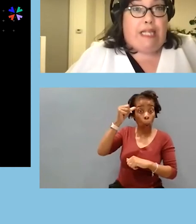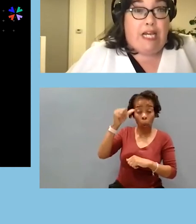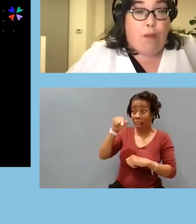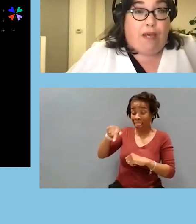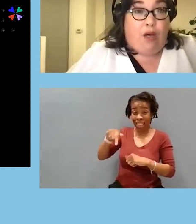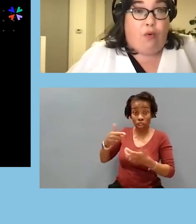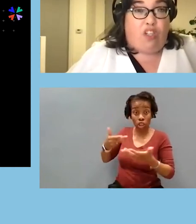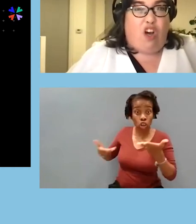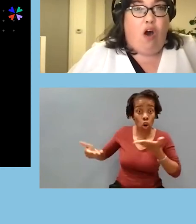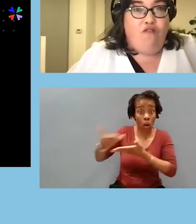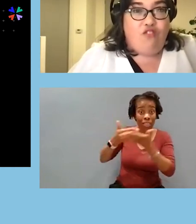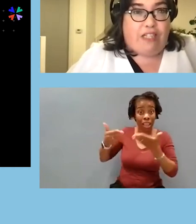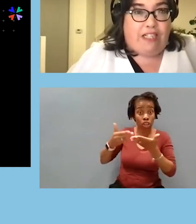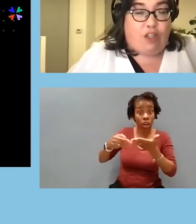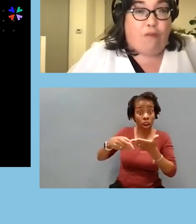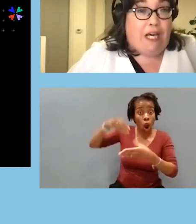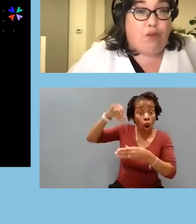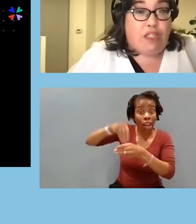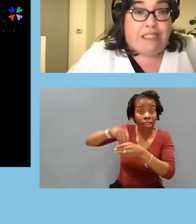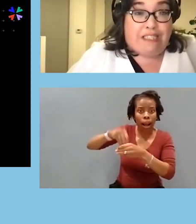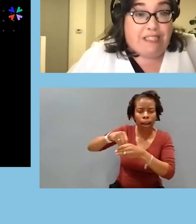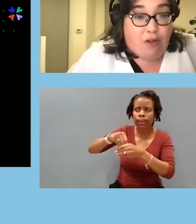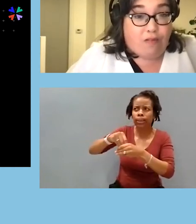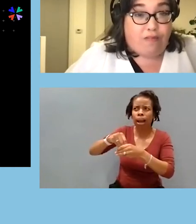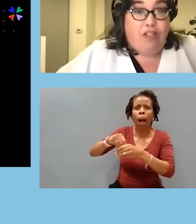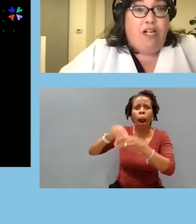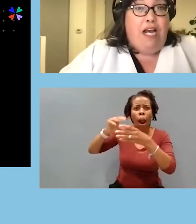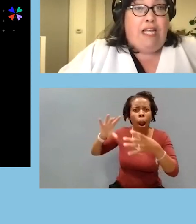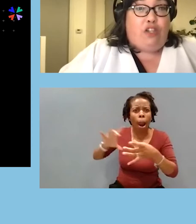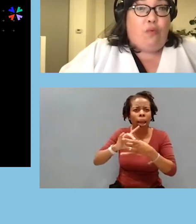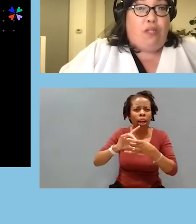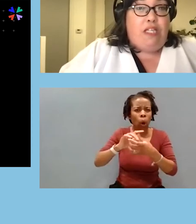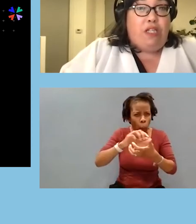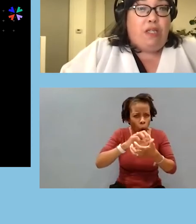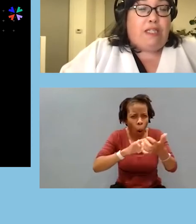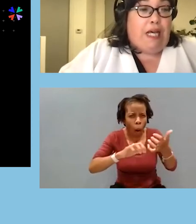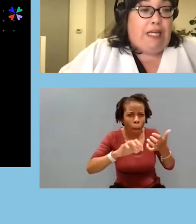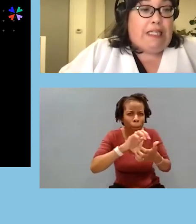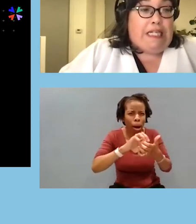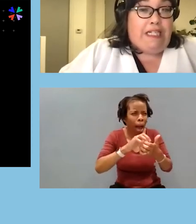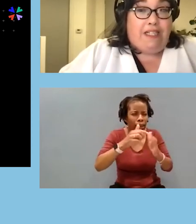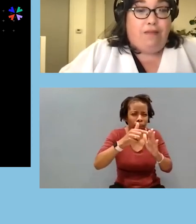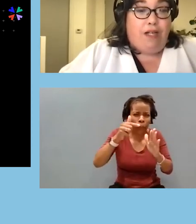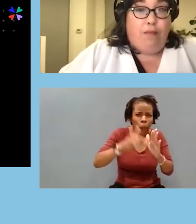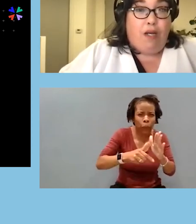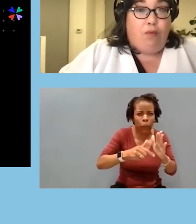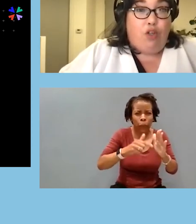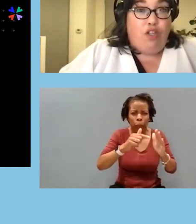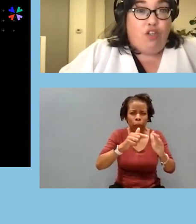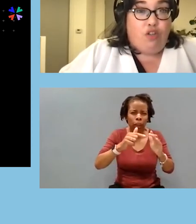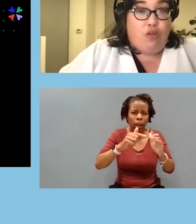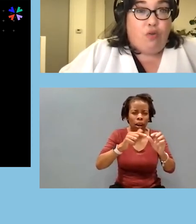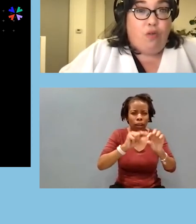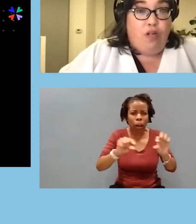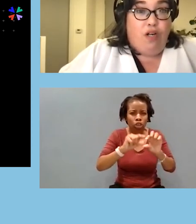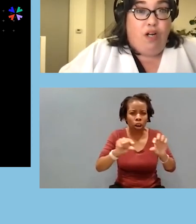really think about the conflict of captioning itself. And so this slide here,